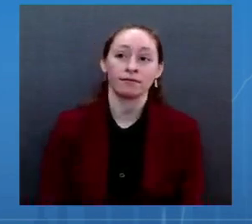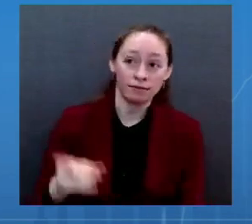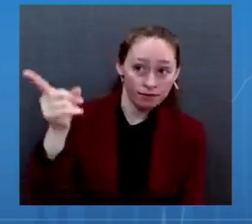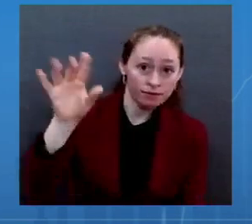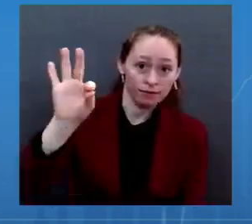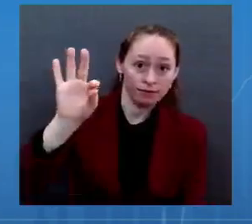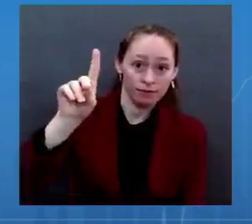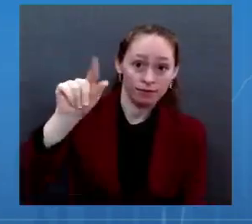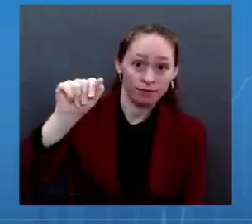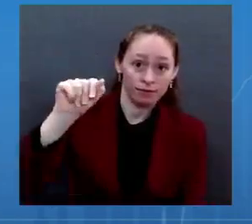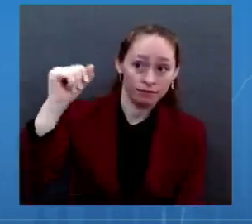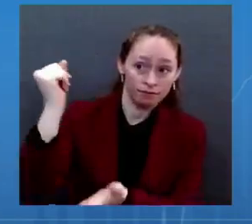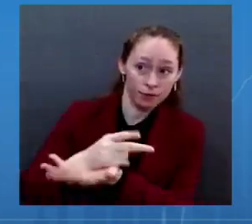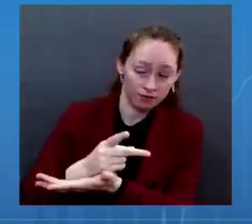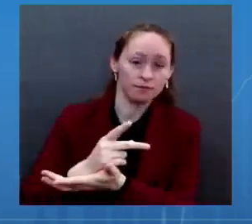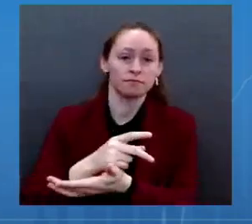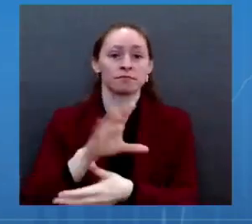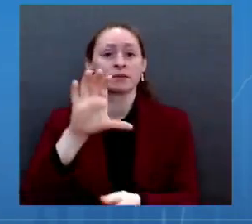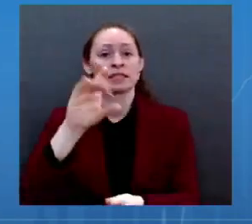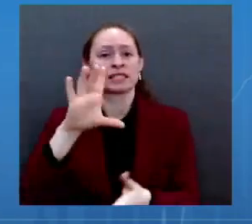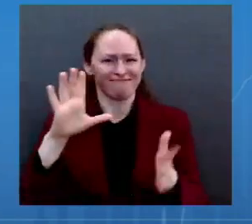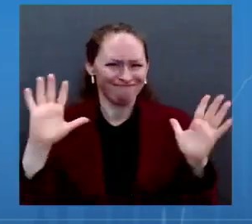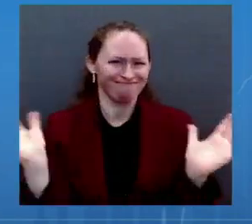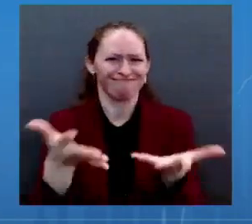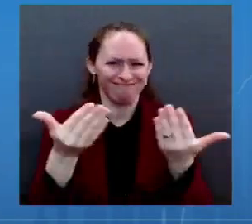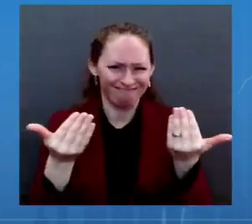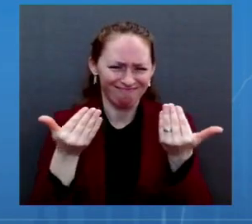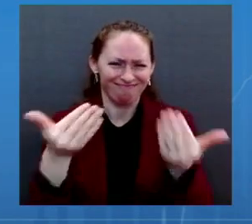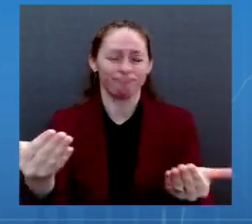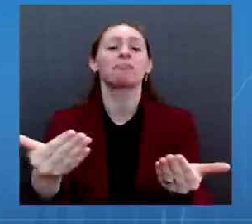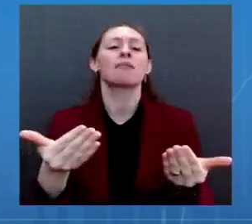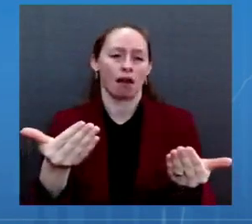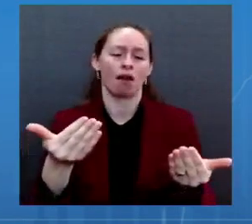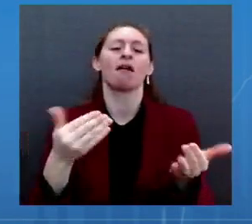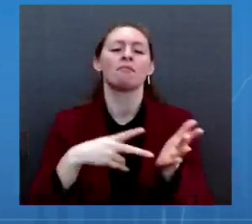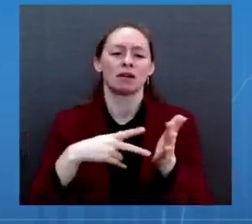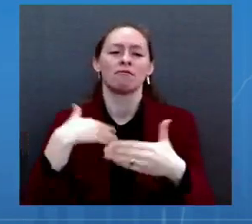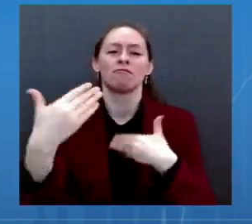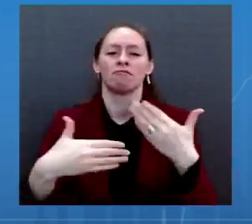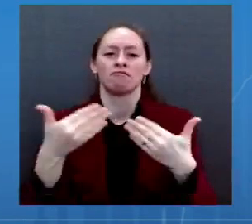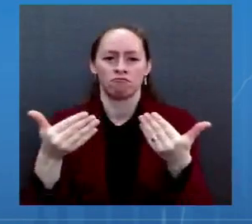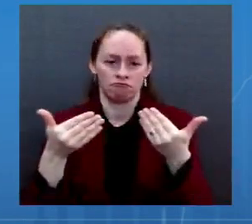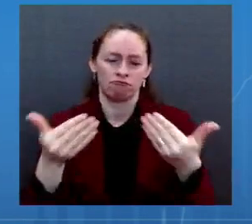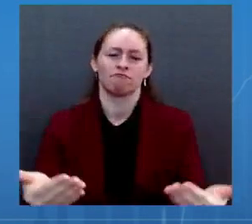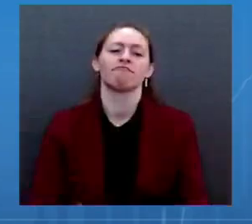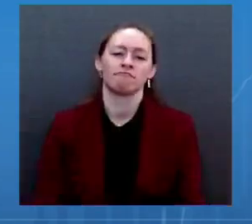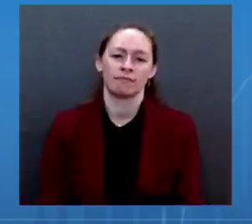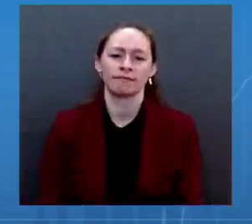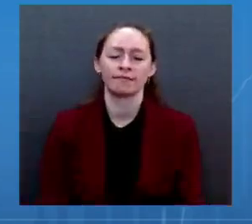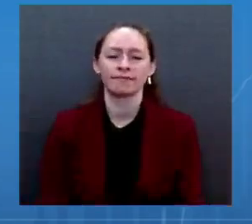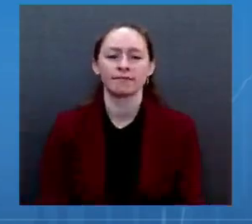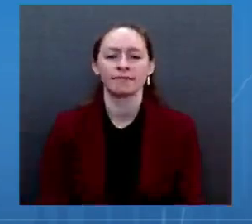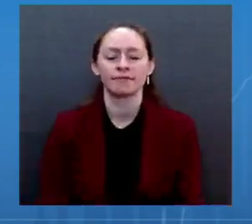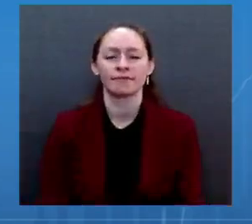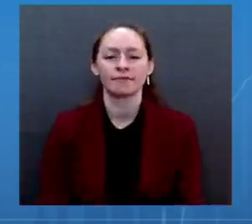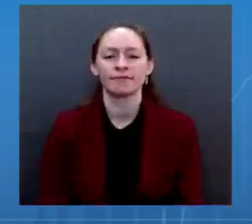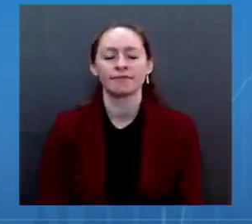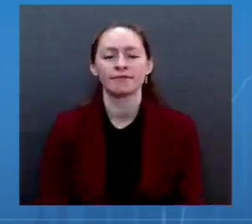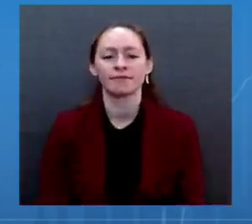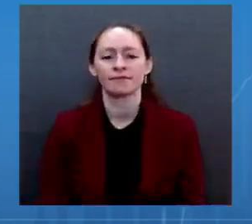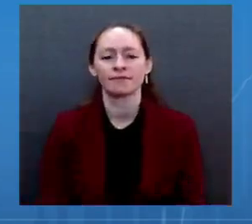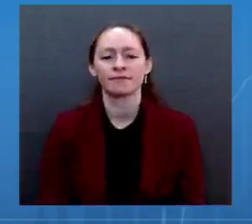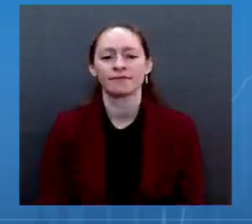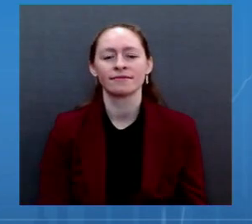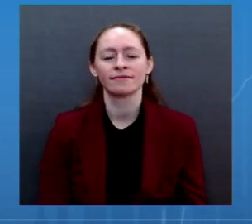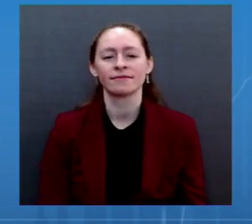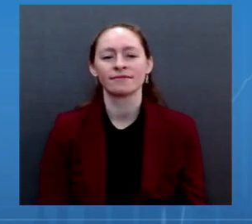additional primary shot of the Pfizer COVID-19 vaccine 28 days after their second shot to provide them